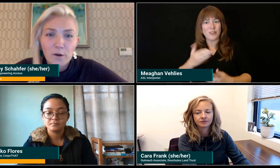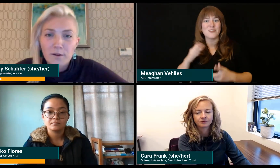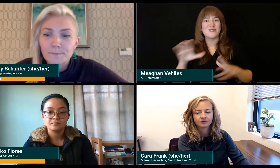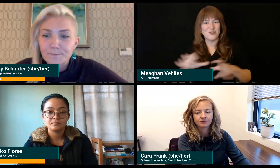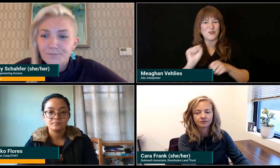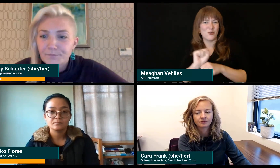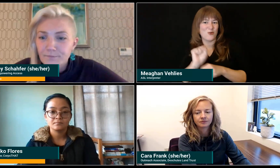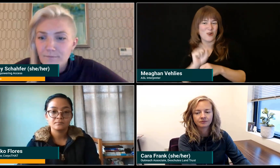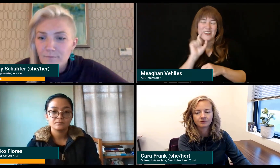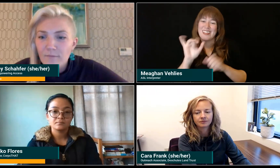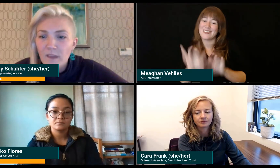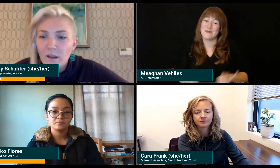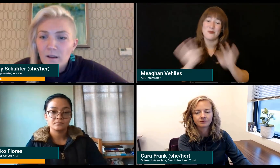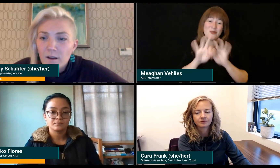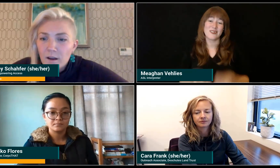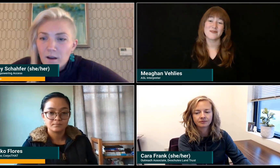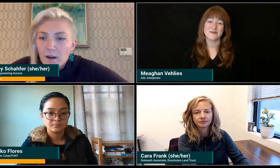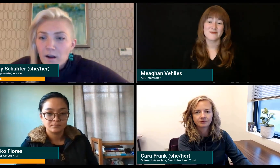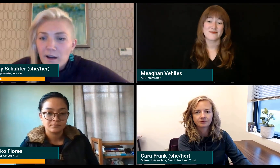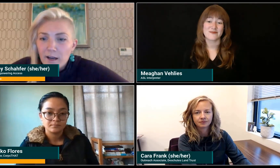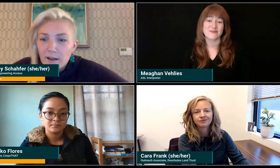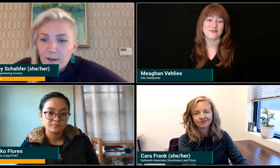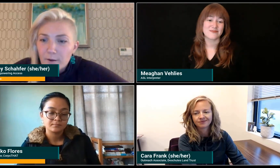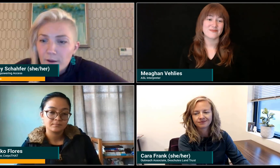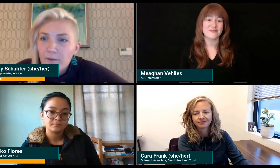really important.